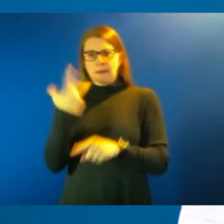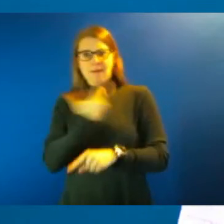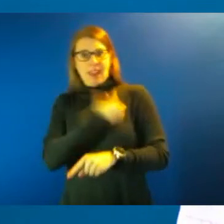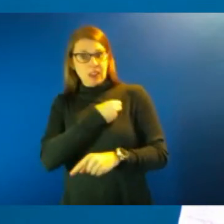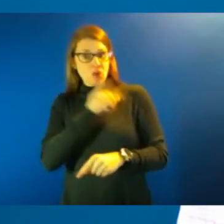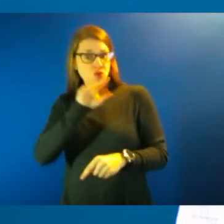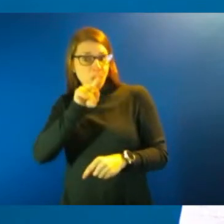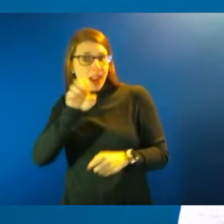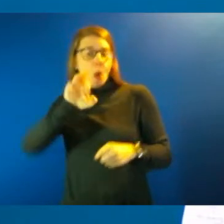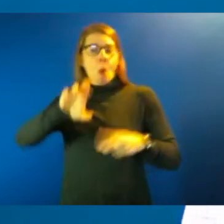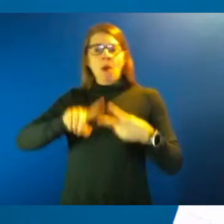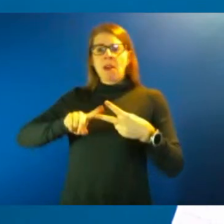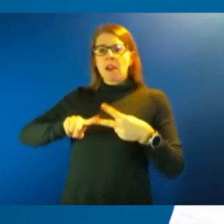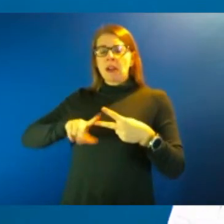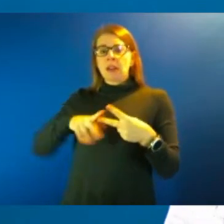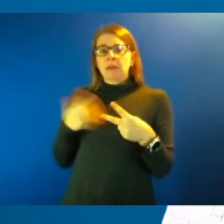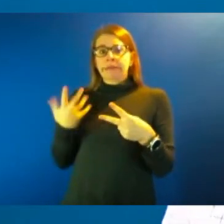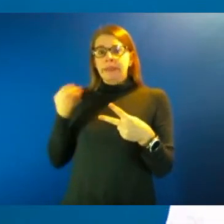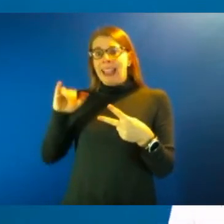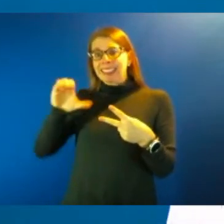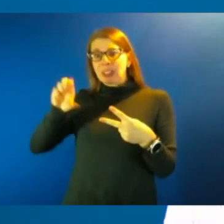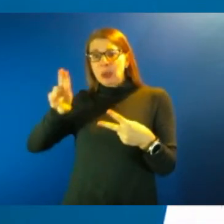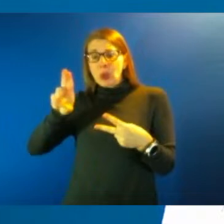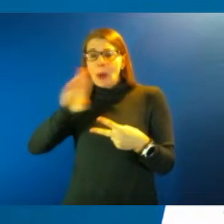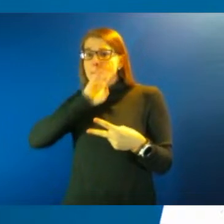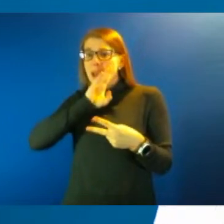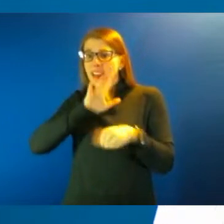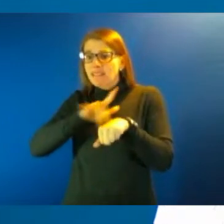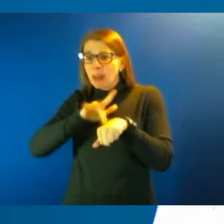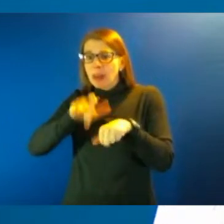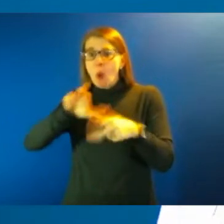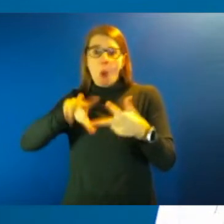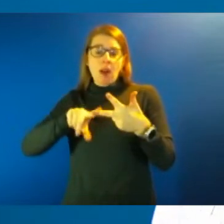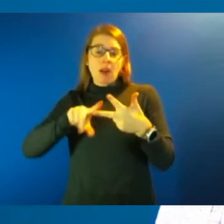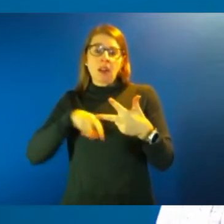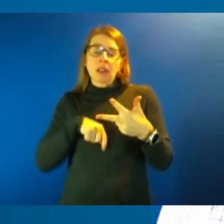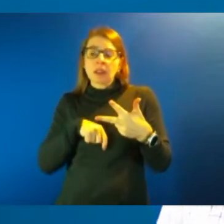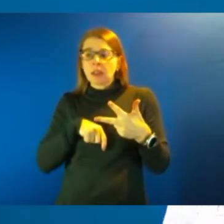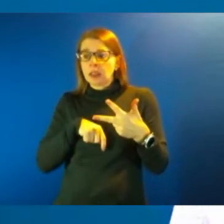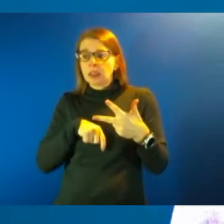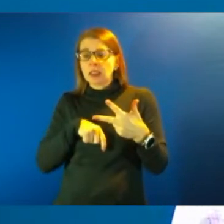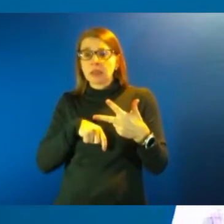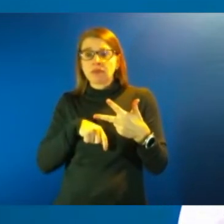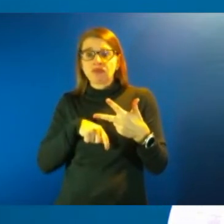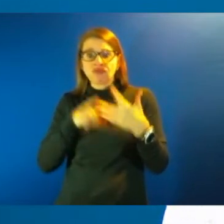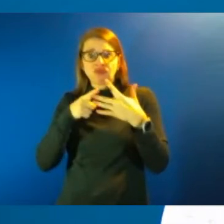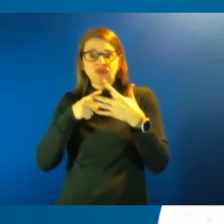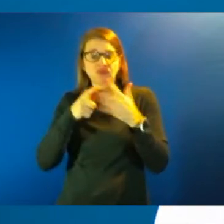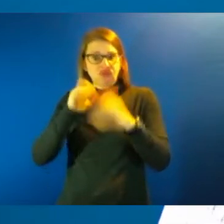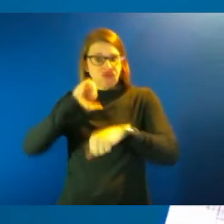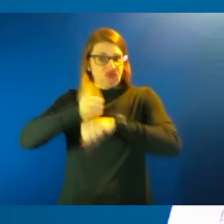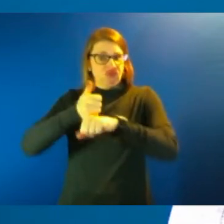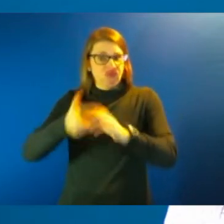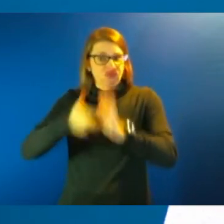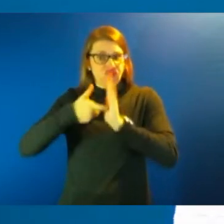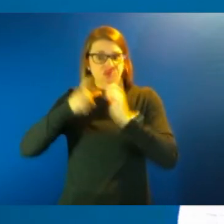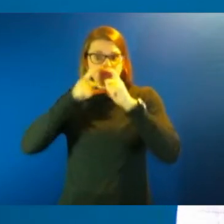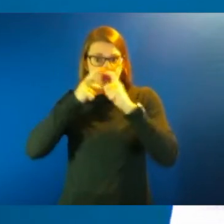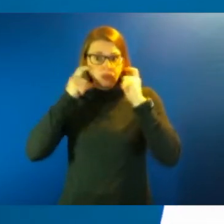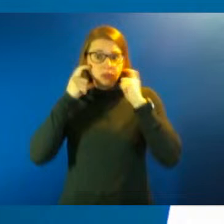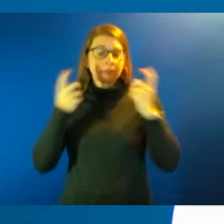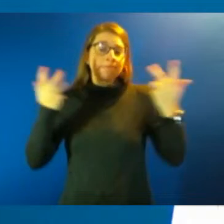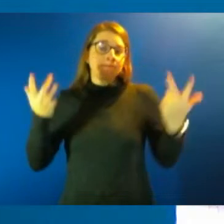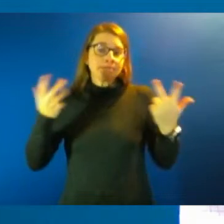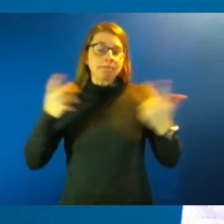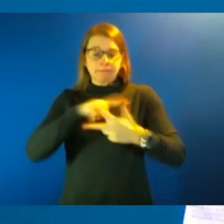because of ICU bed availability, or because of the implementation of a mask mandate? And so that's where we took things